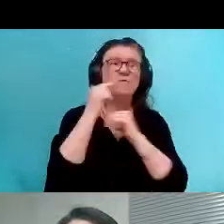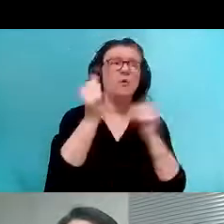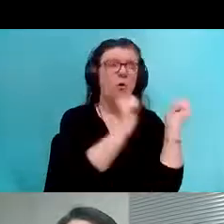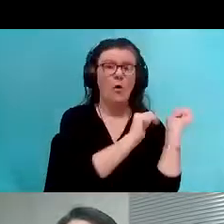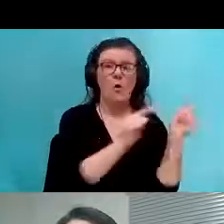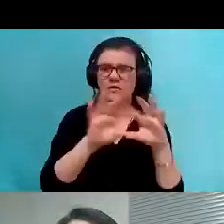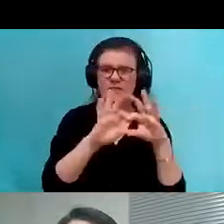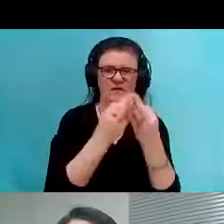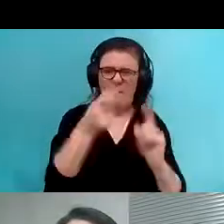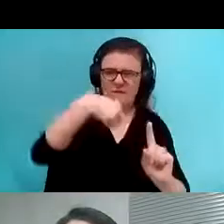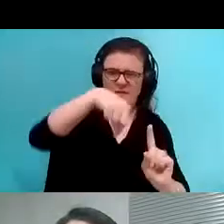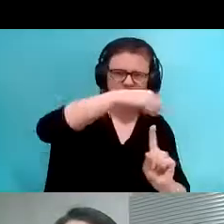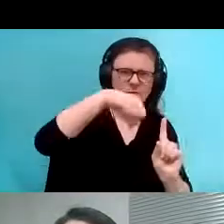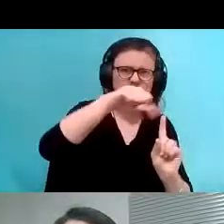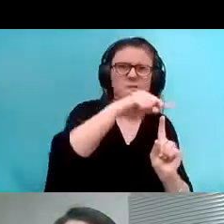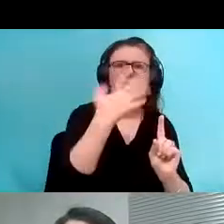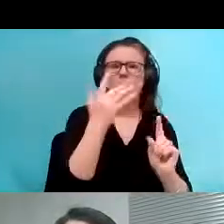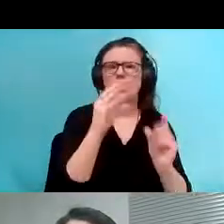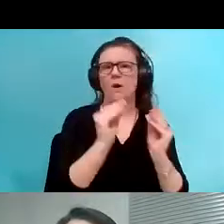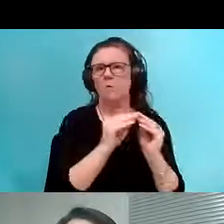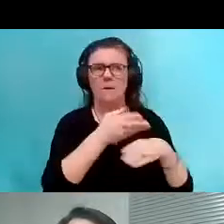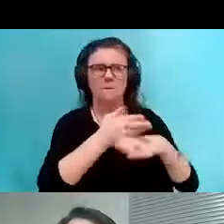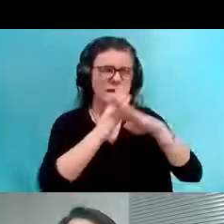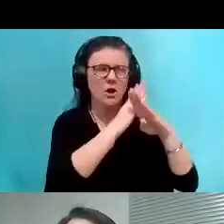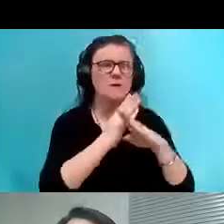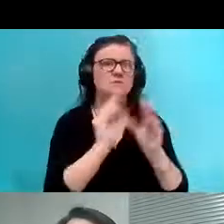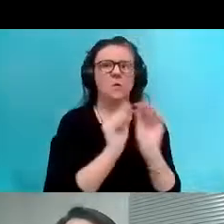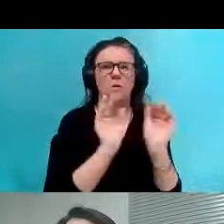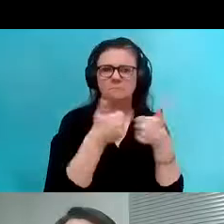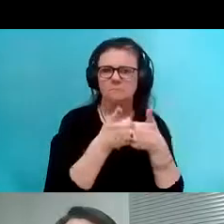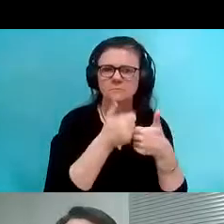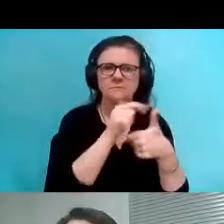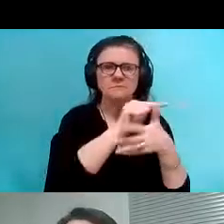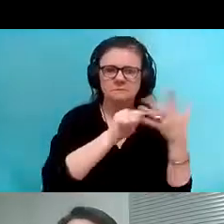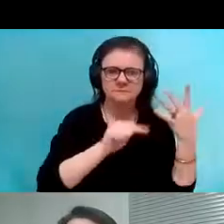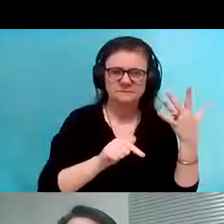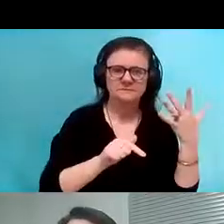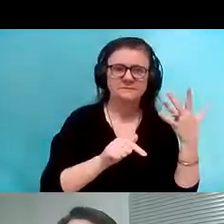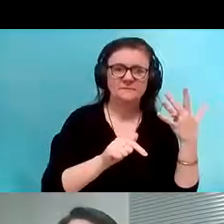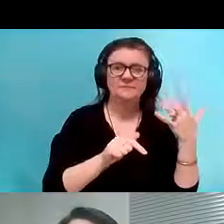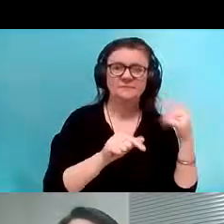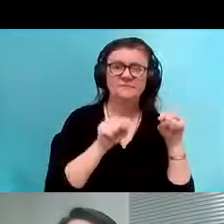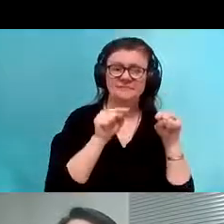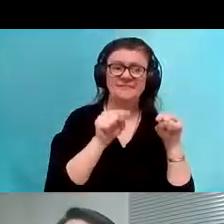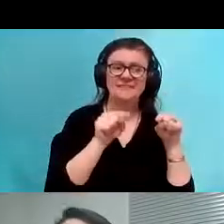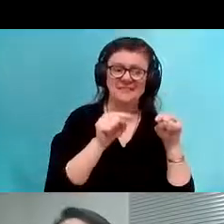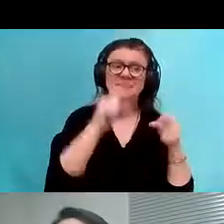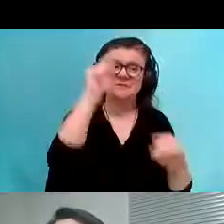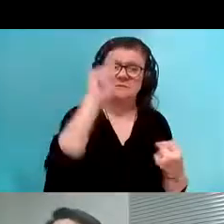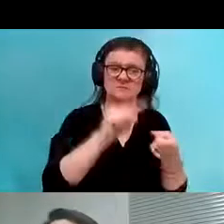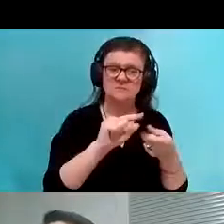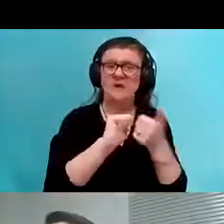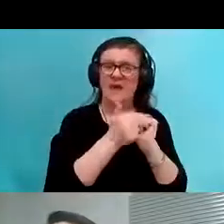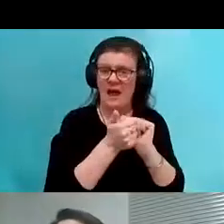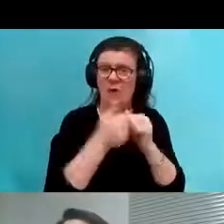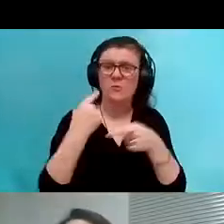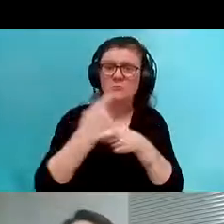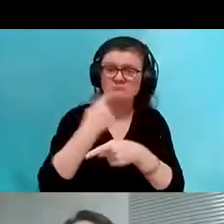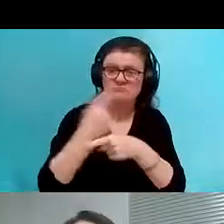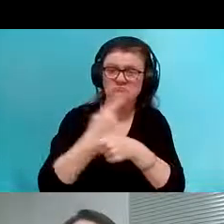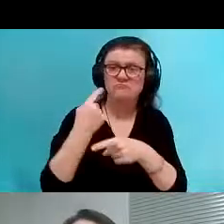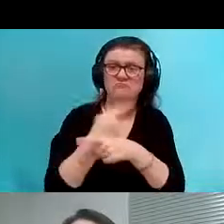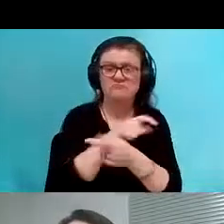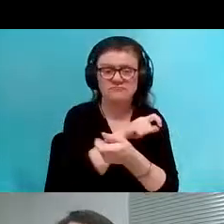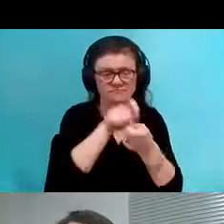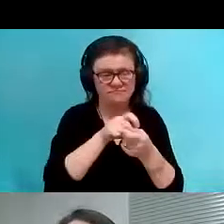many increased barriers and obstacles. And we believe that this can be mitigated through appropriately